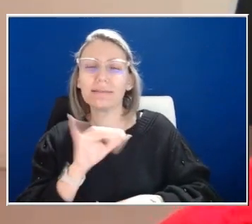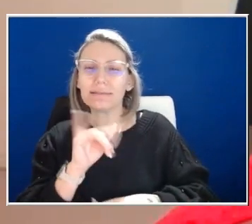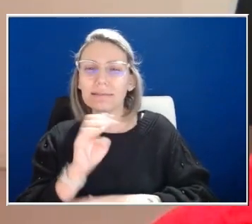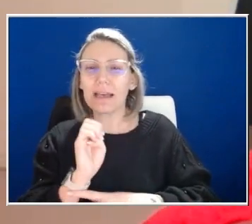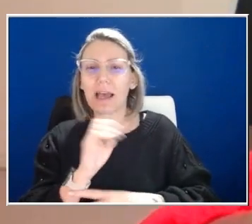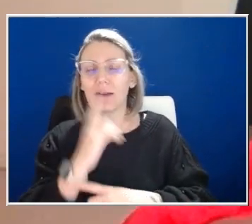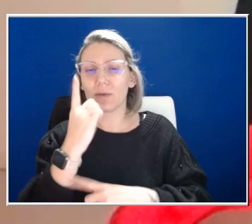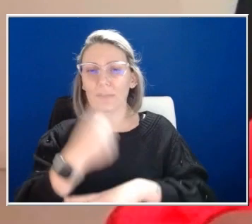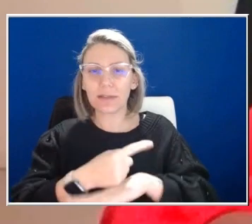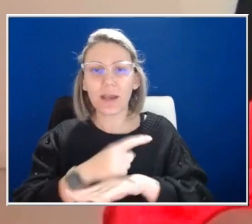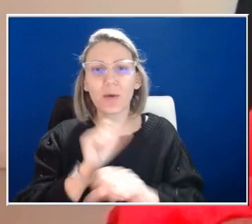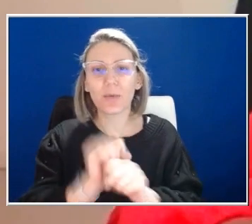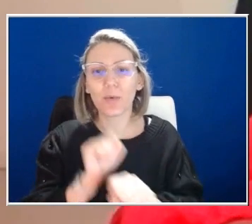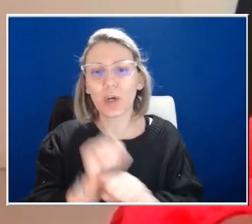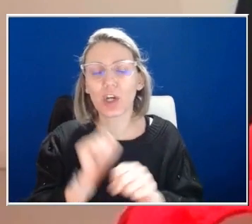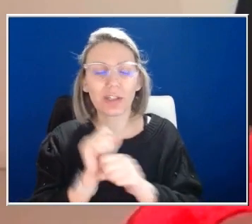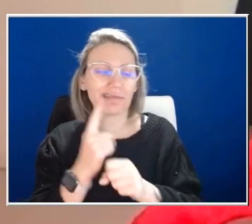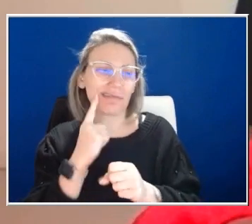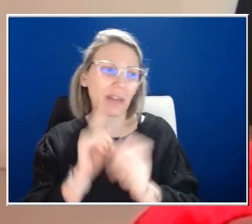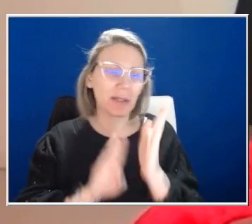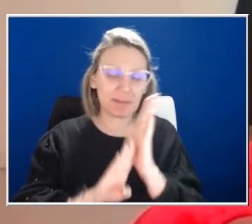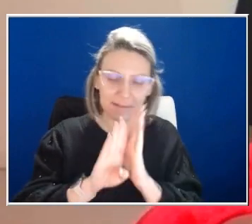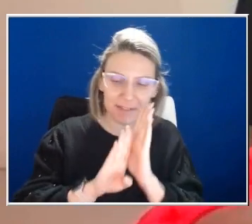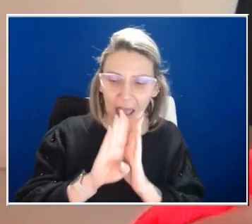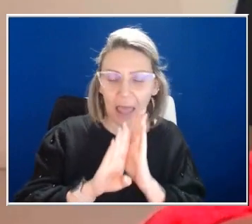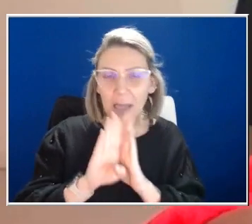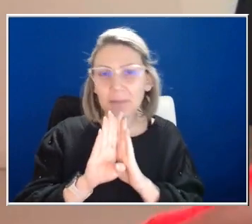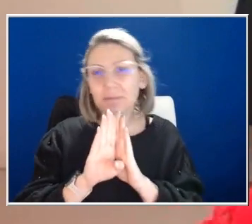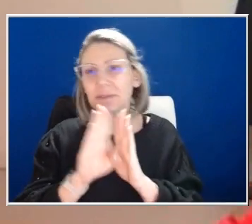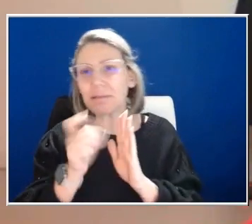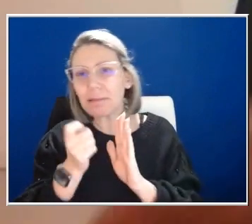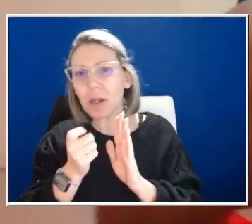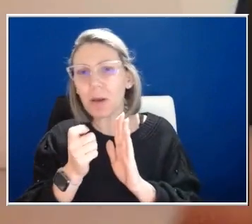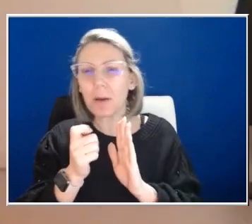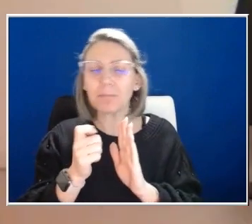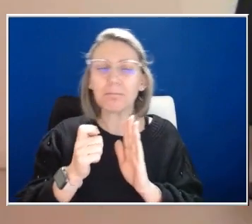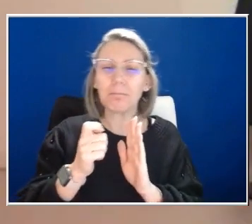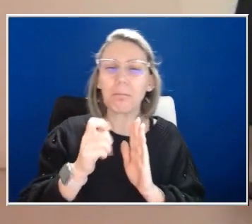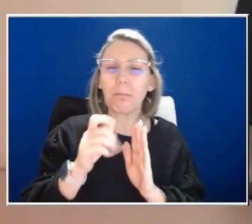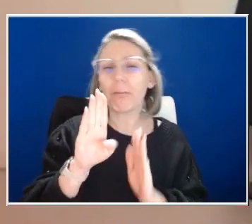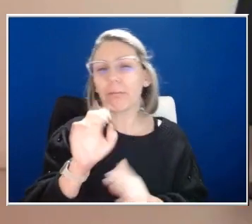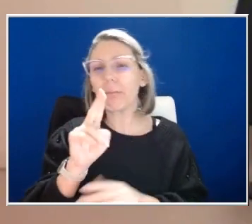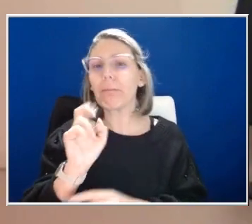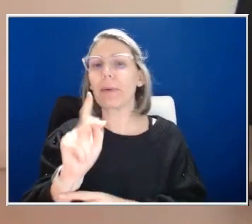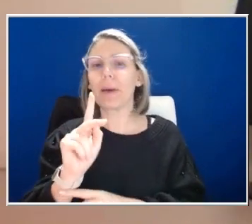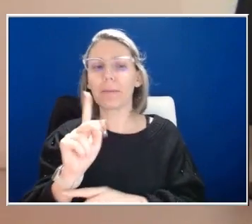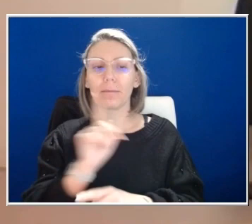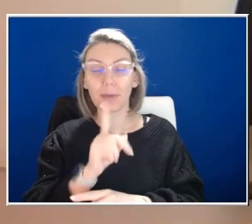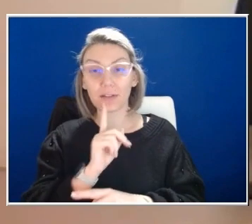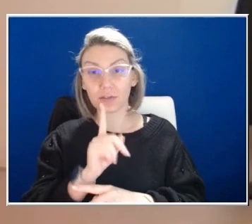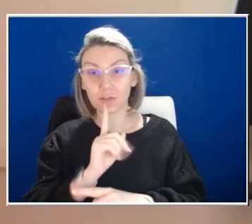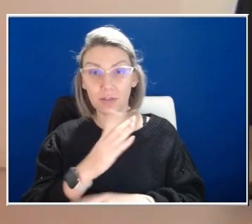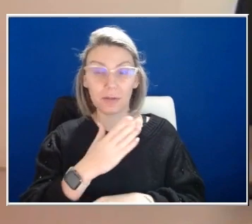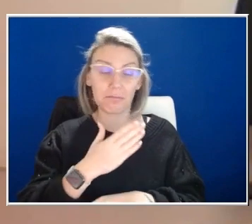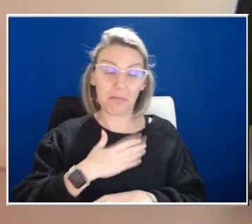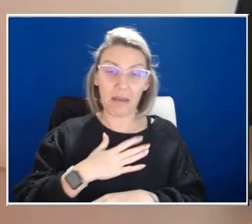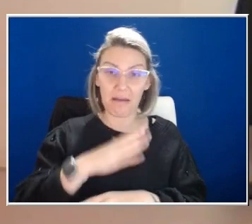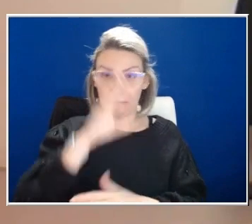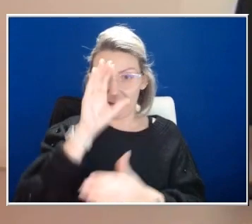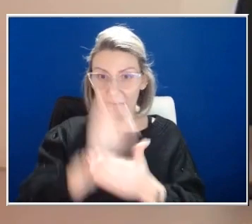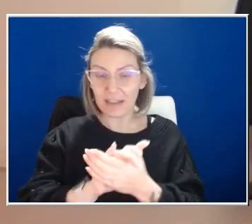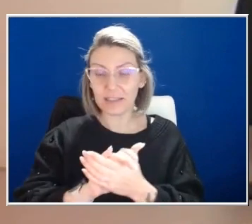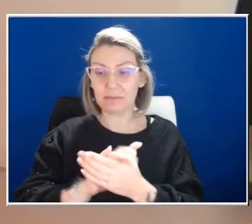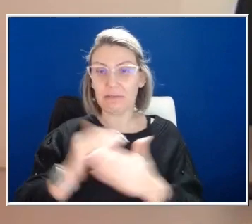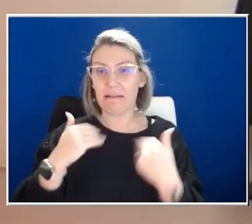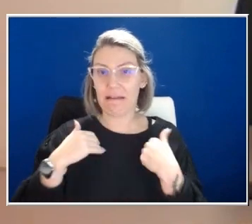just thought I had just developed a little bump there because of that. And actually, my husband, who was in stage 4 colon cancer at the time,